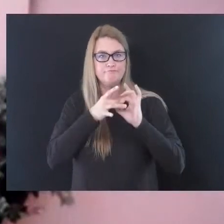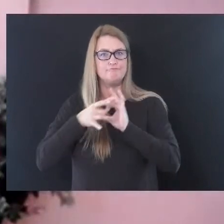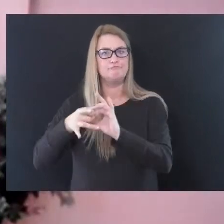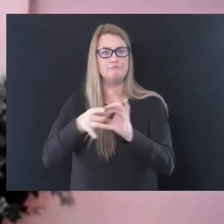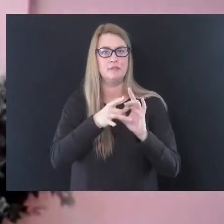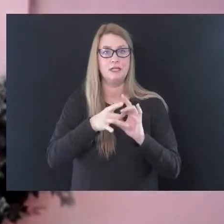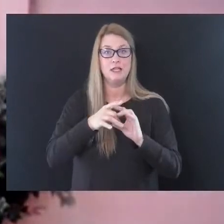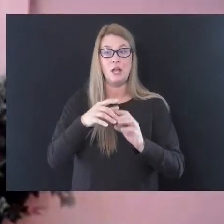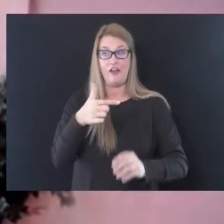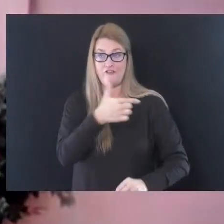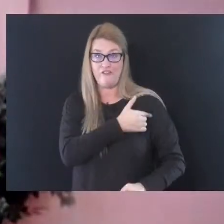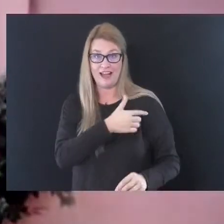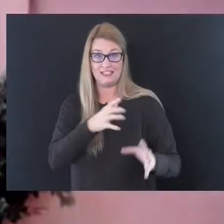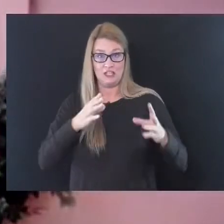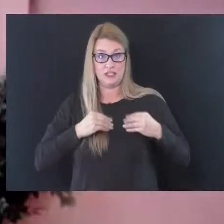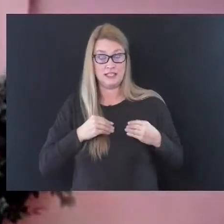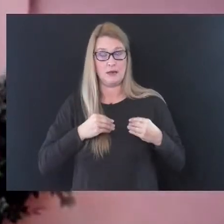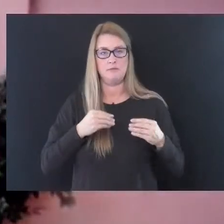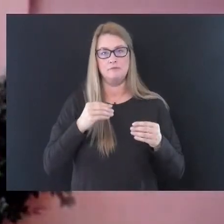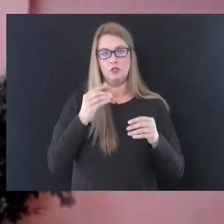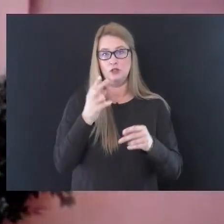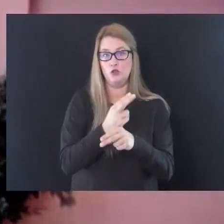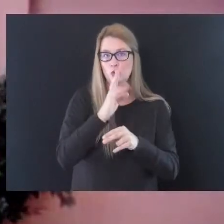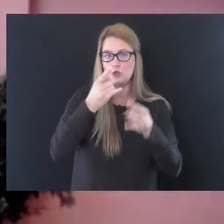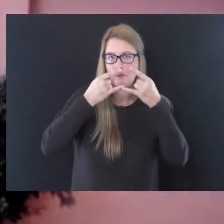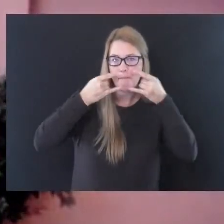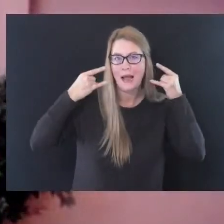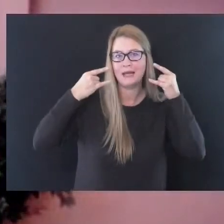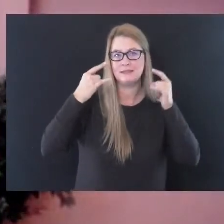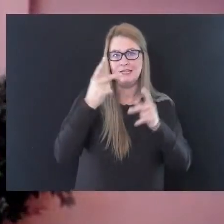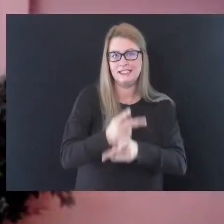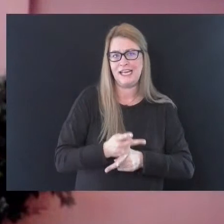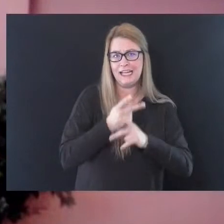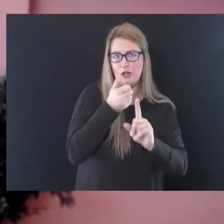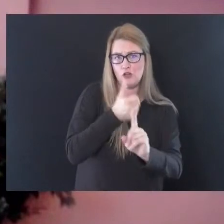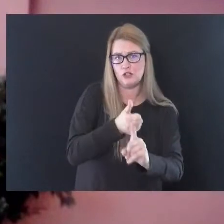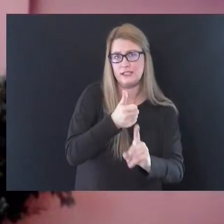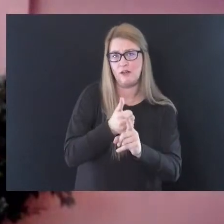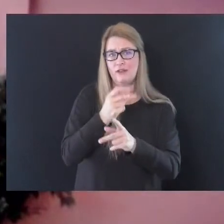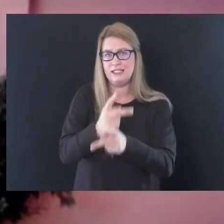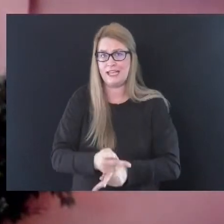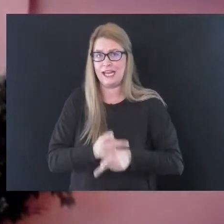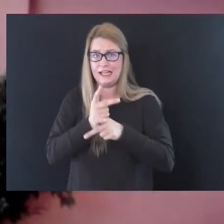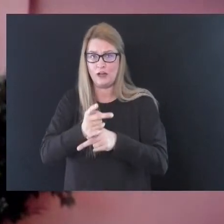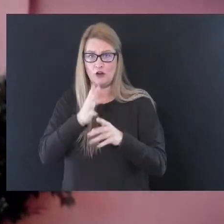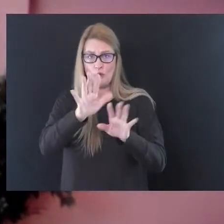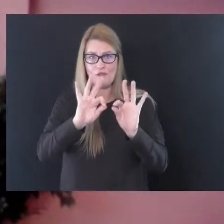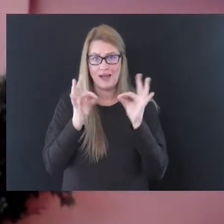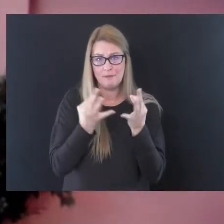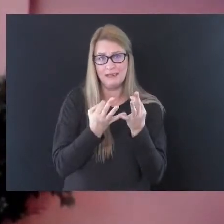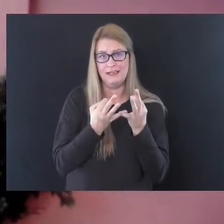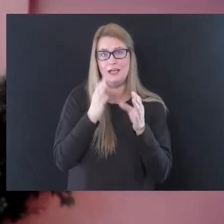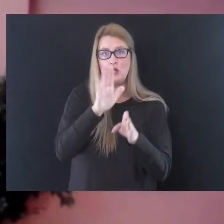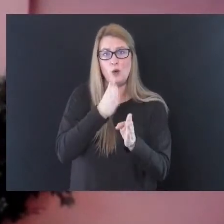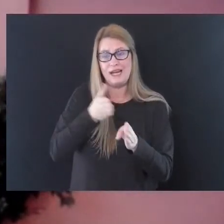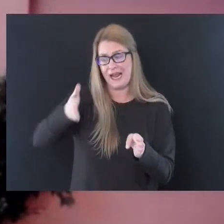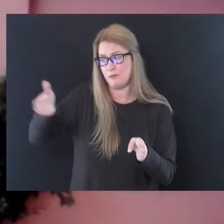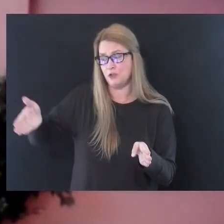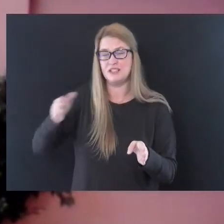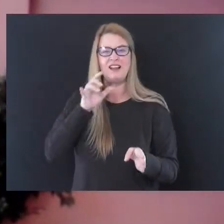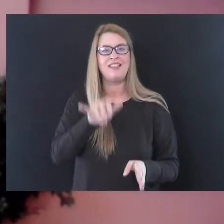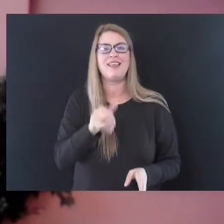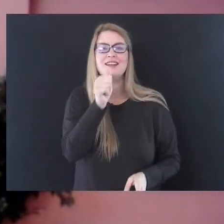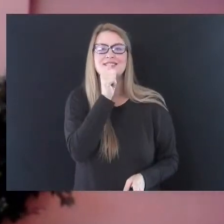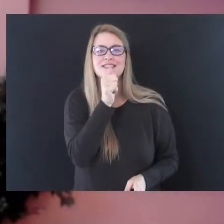mask, by taking care of yourself, taking care of your neighbors, taking care of your family. That is the secret to West